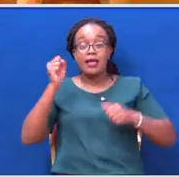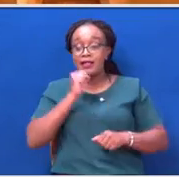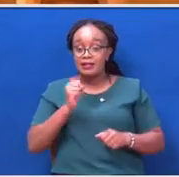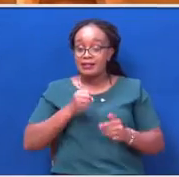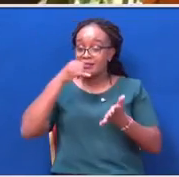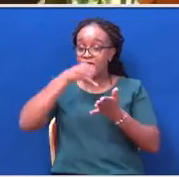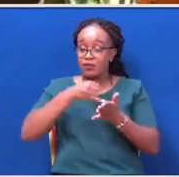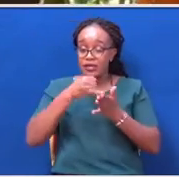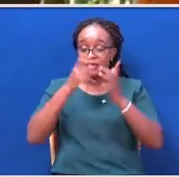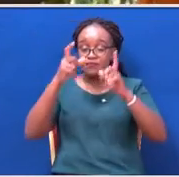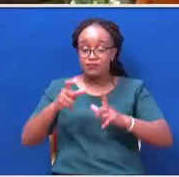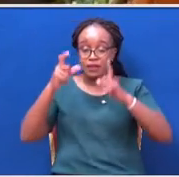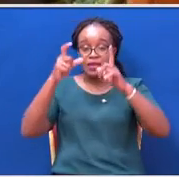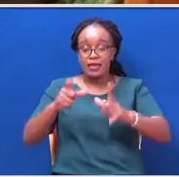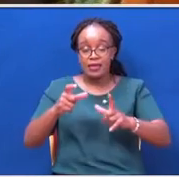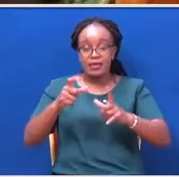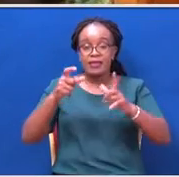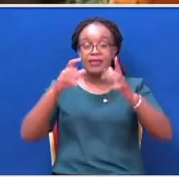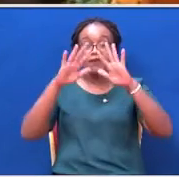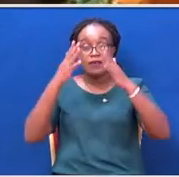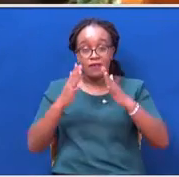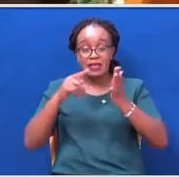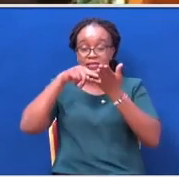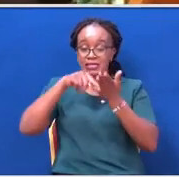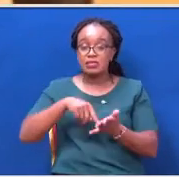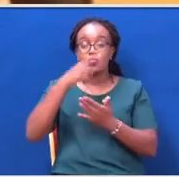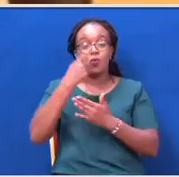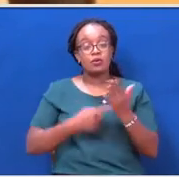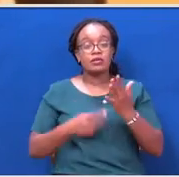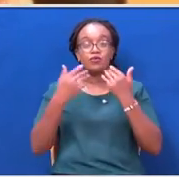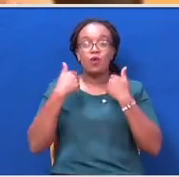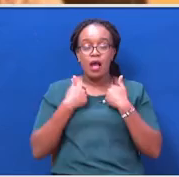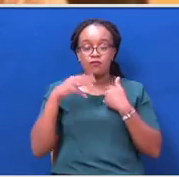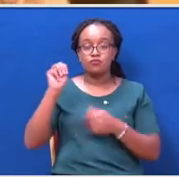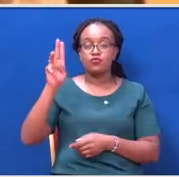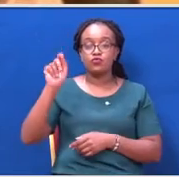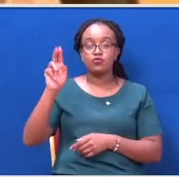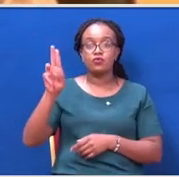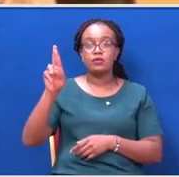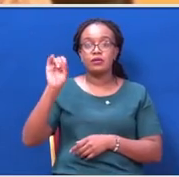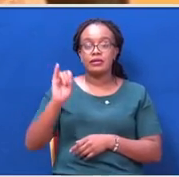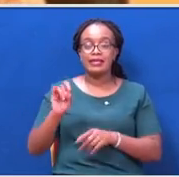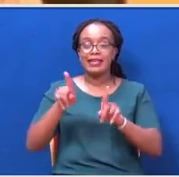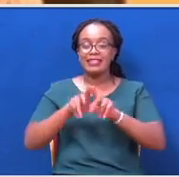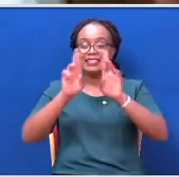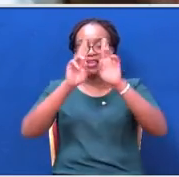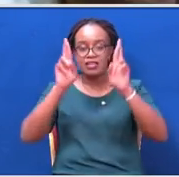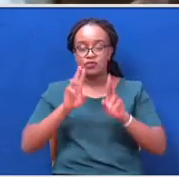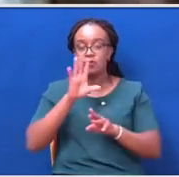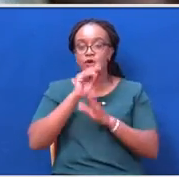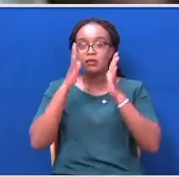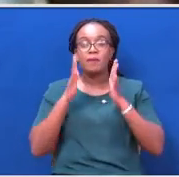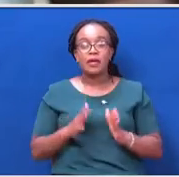coronation event insist that the event is meant to install Muturi as the region spokesman and not kingpin.